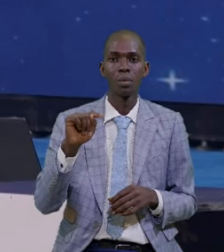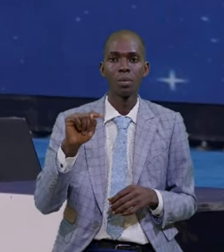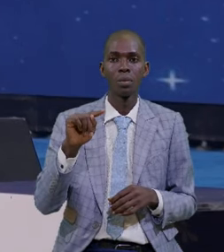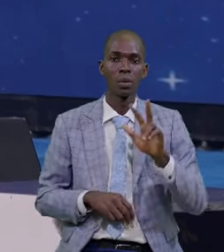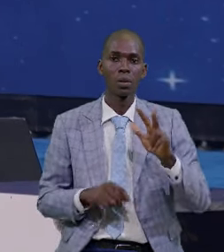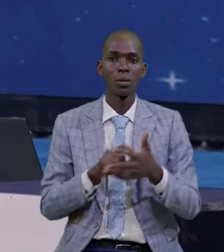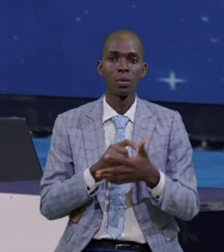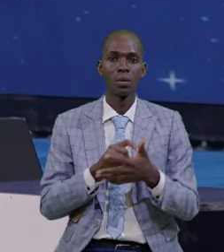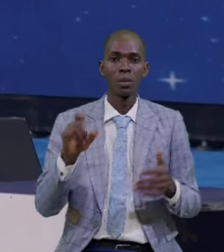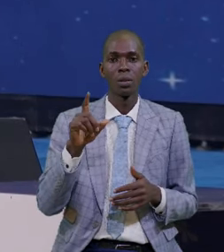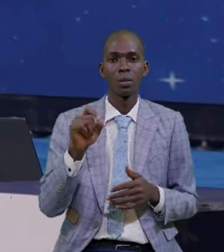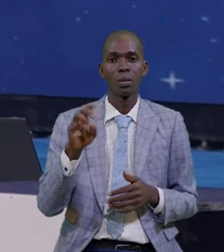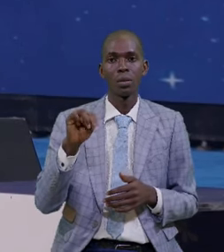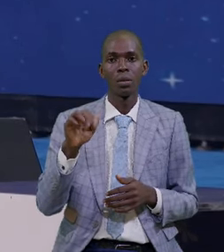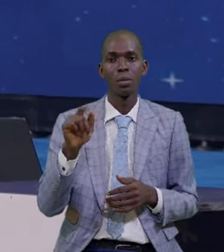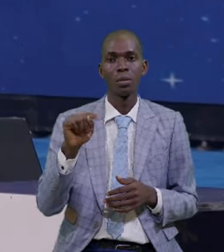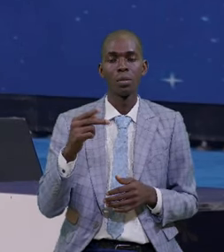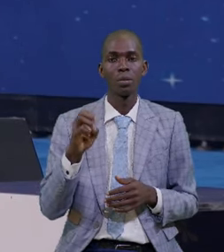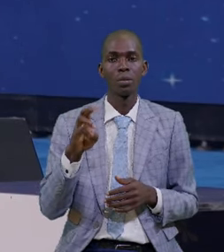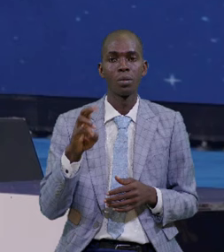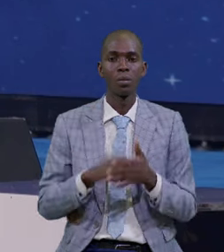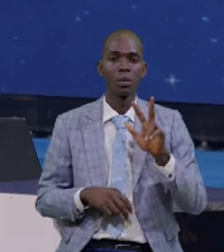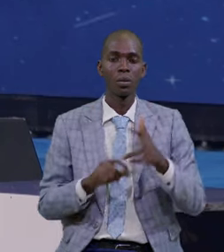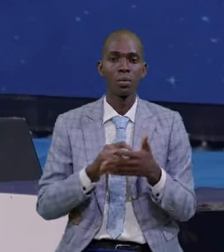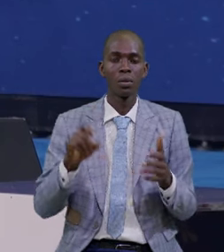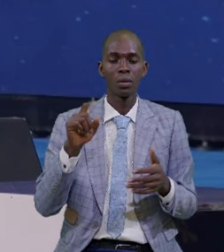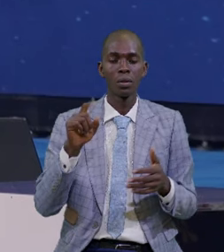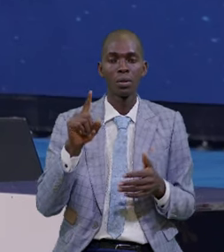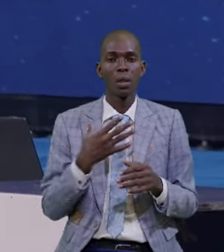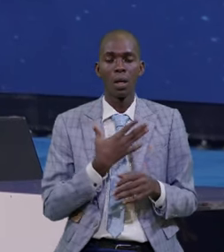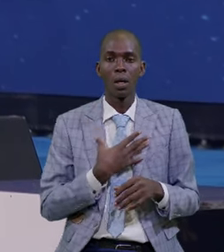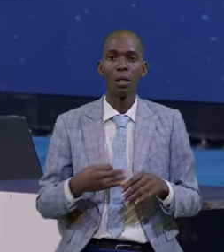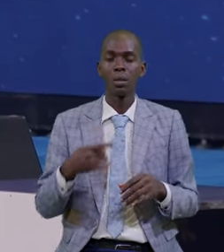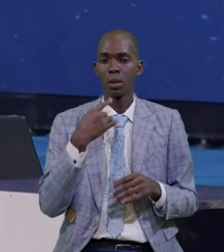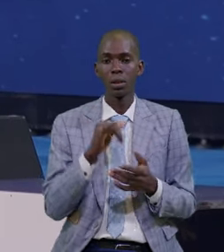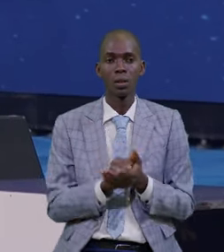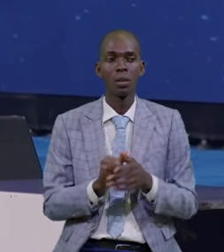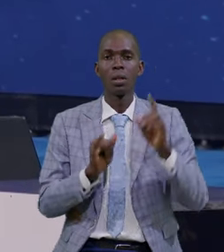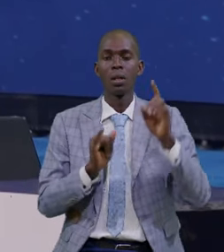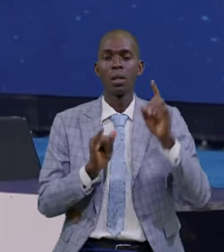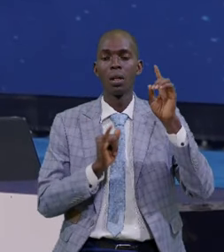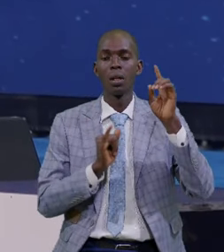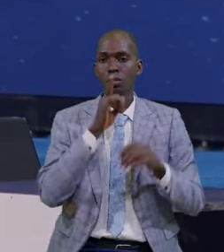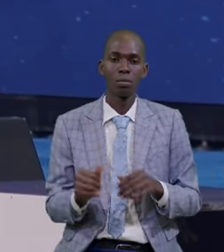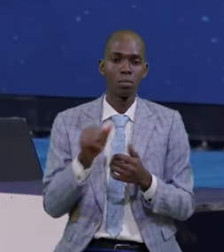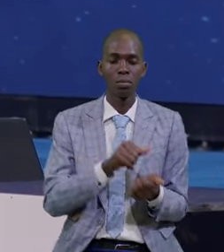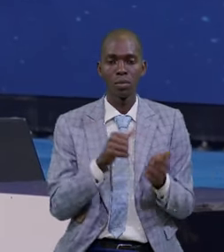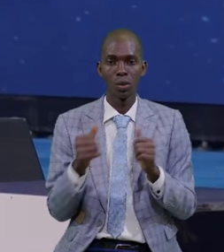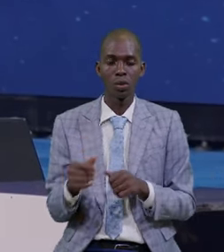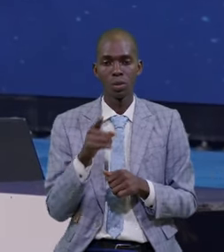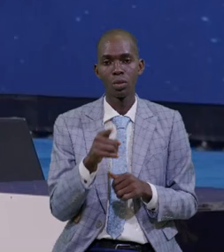11. I indeed baptize you with water unto